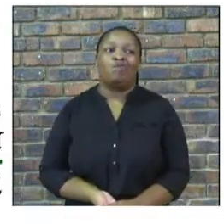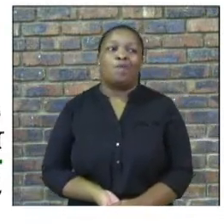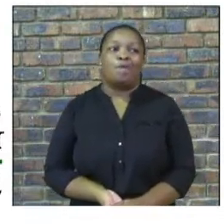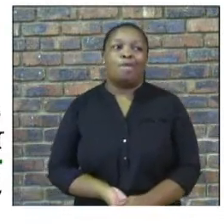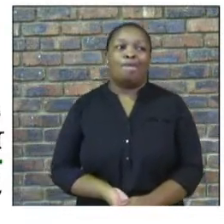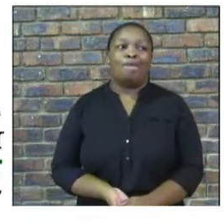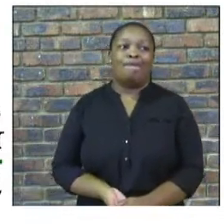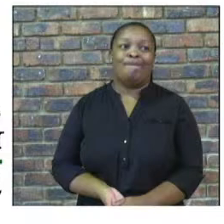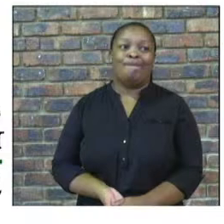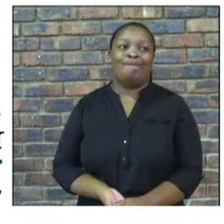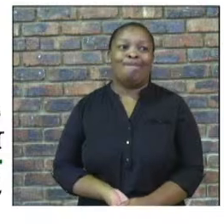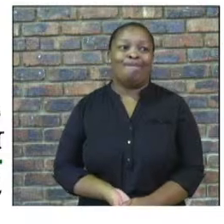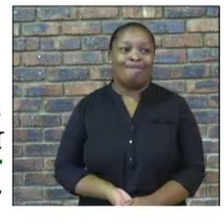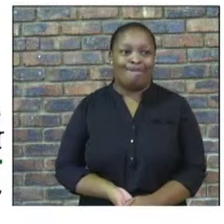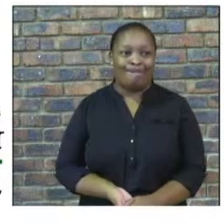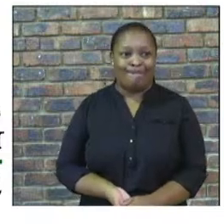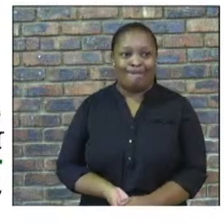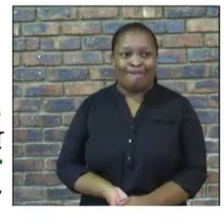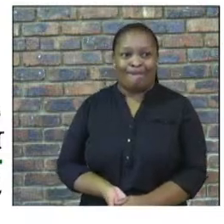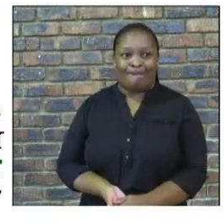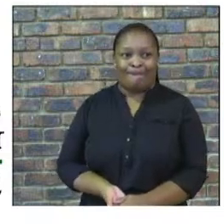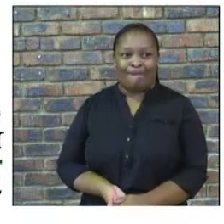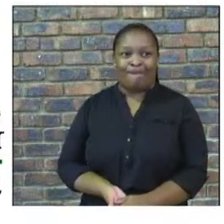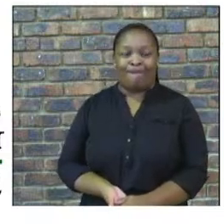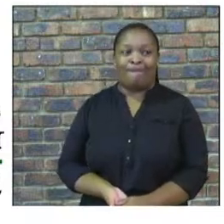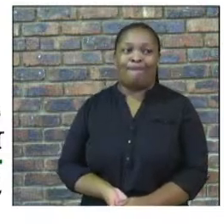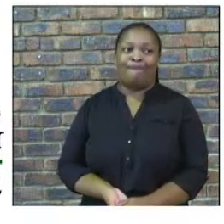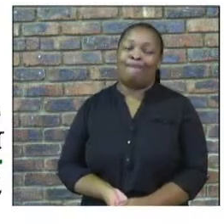Re tseng department pele.